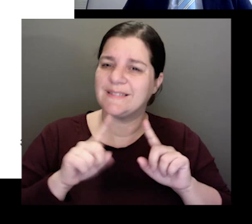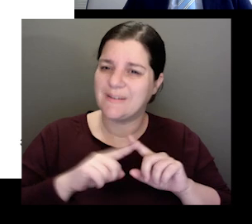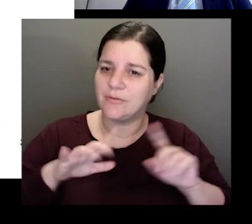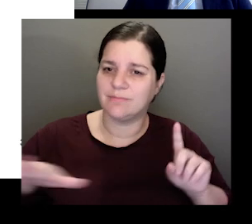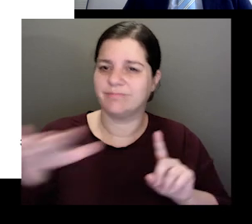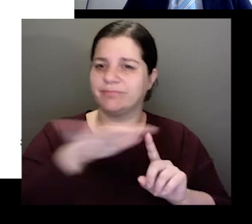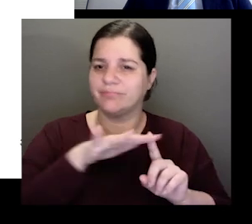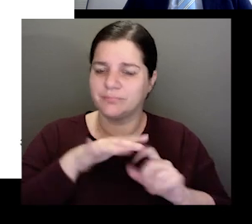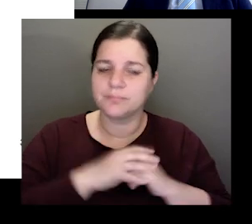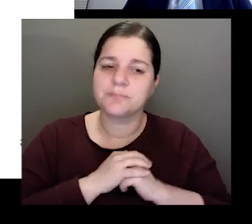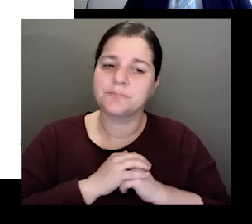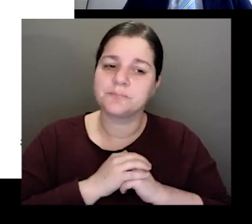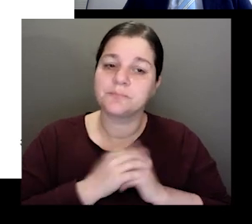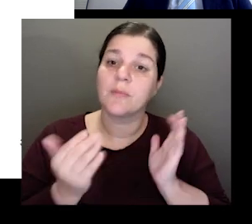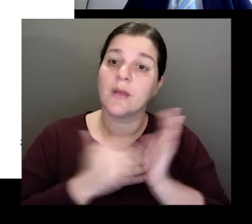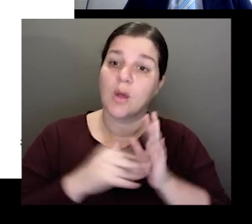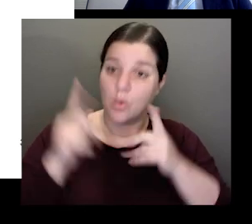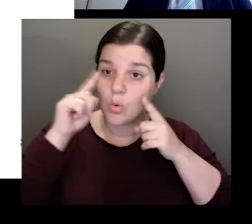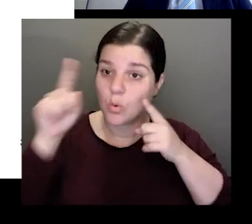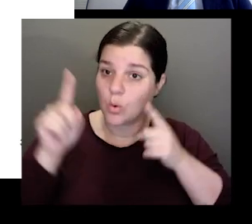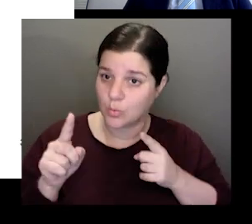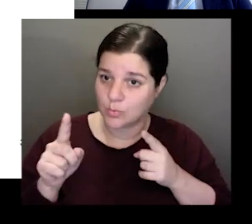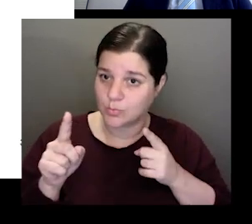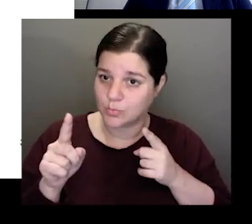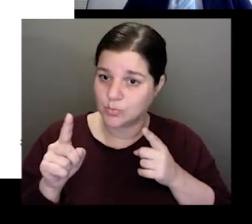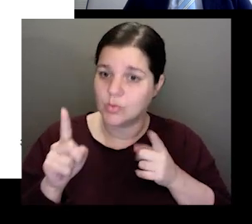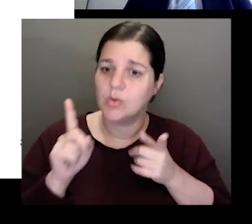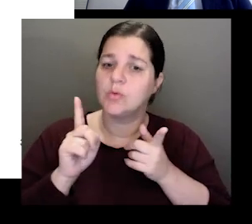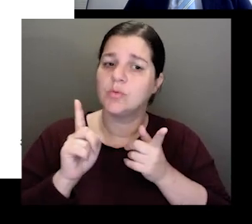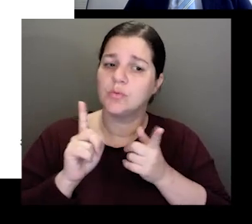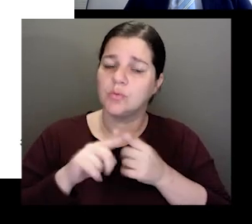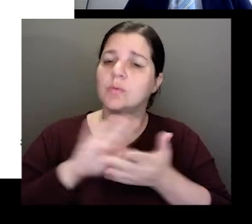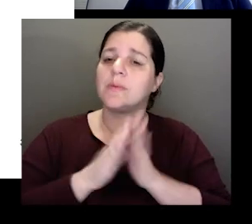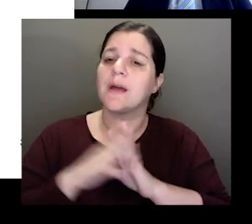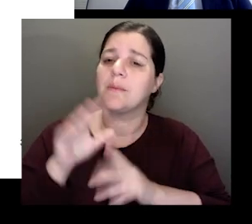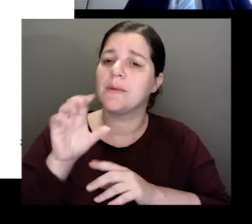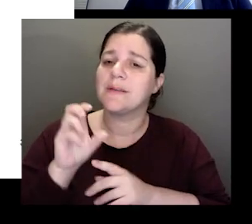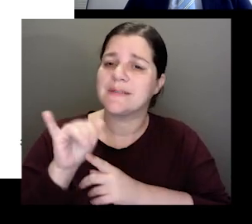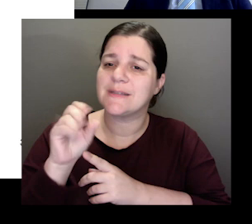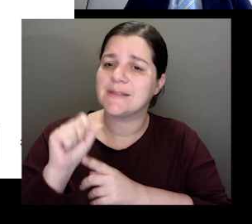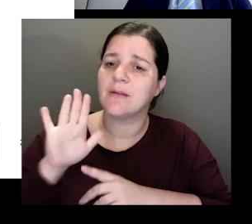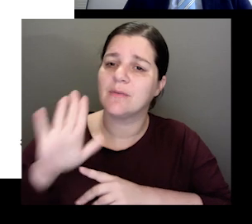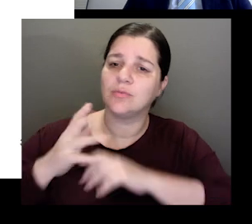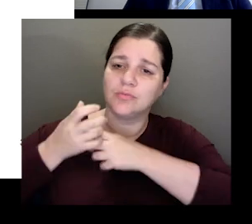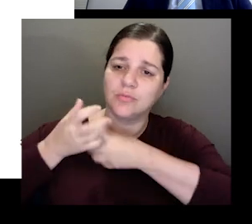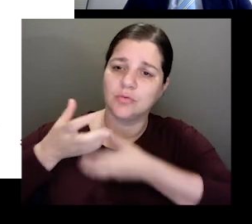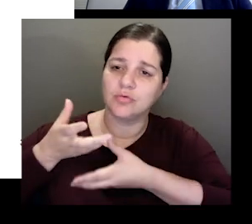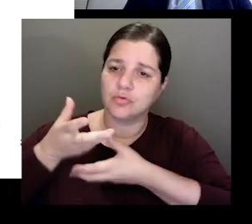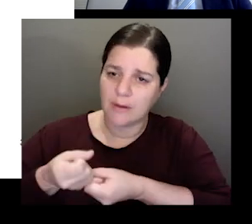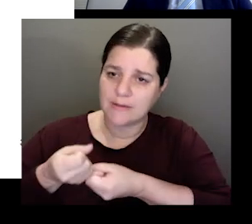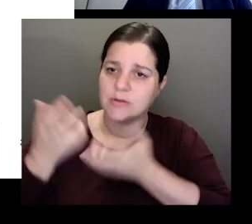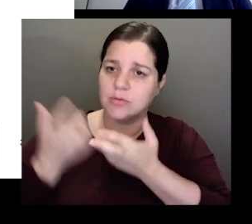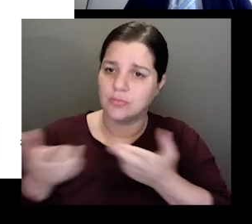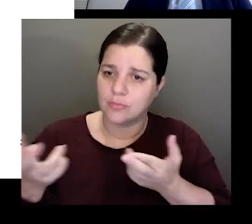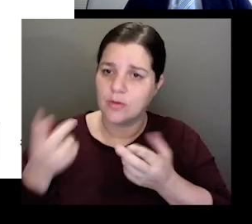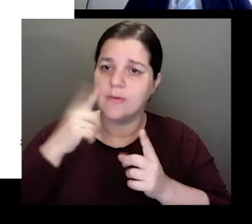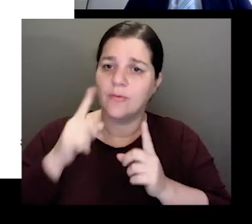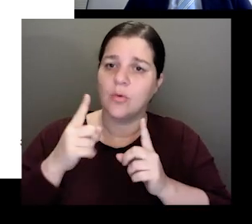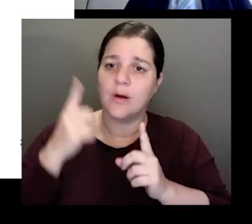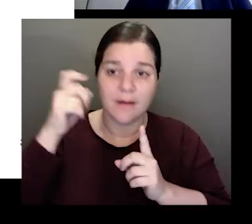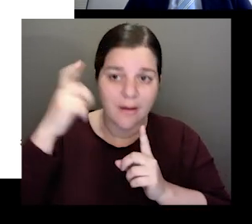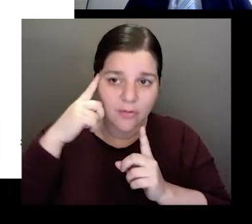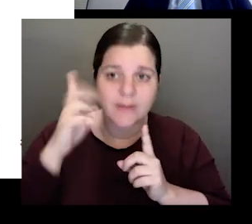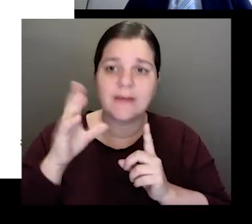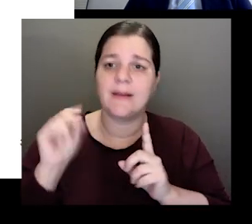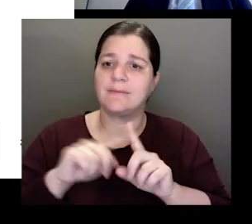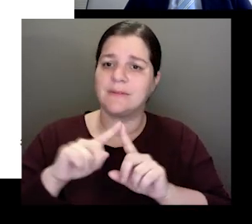SLTT GCC goals are to be CISA's trusted resource for SLTT government perspective, be a force multiplier